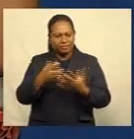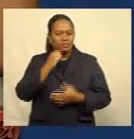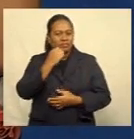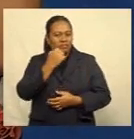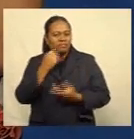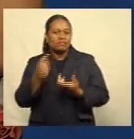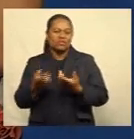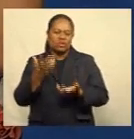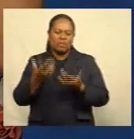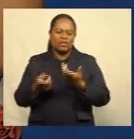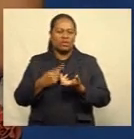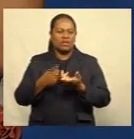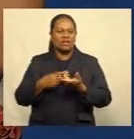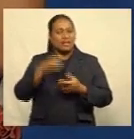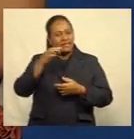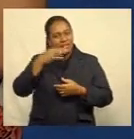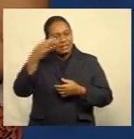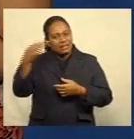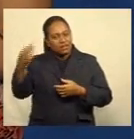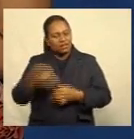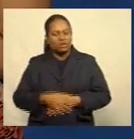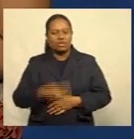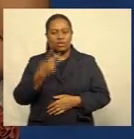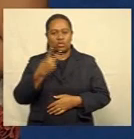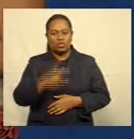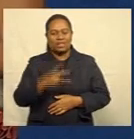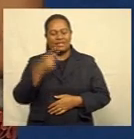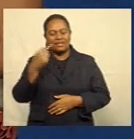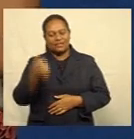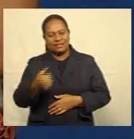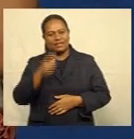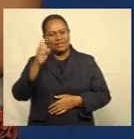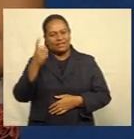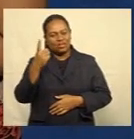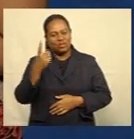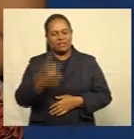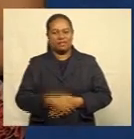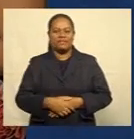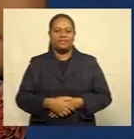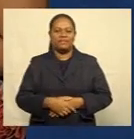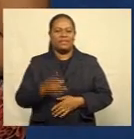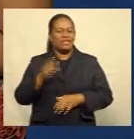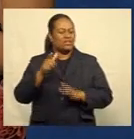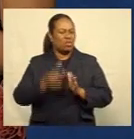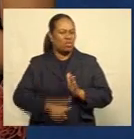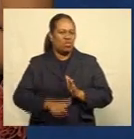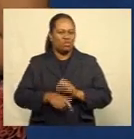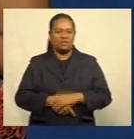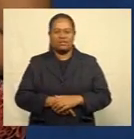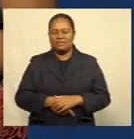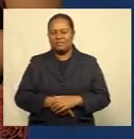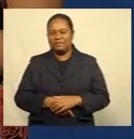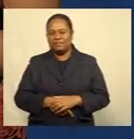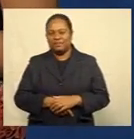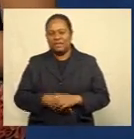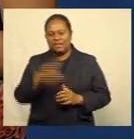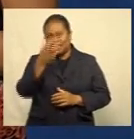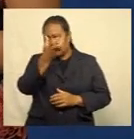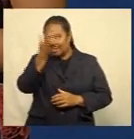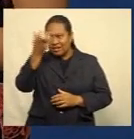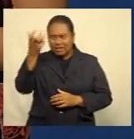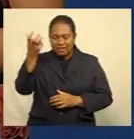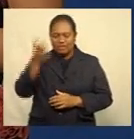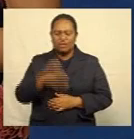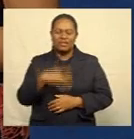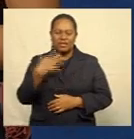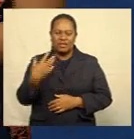others. Sigatoka had lows of 26 degrees. That's the lowest amongst all. The clouds will get their rain clouds